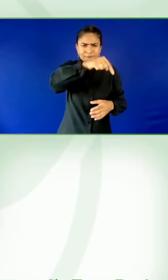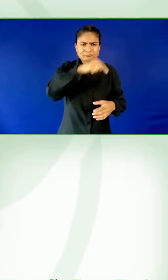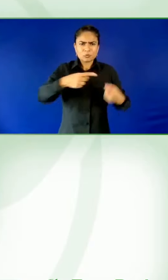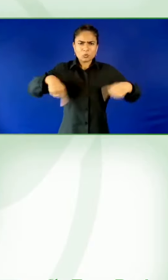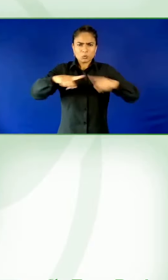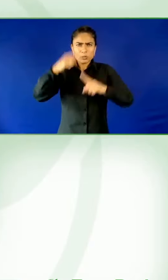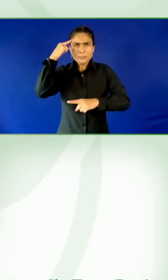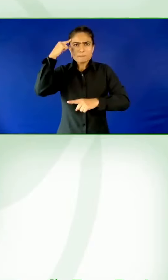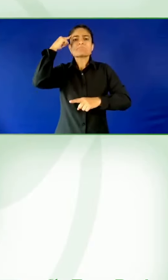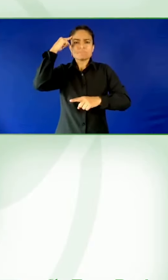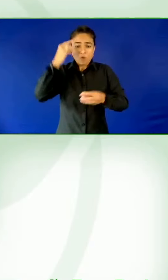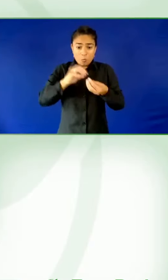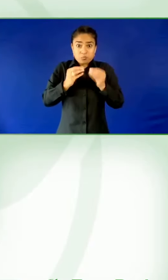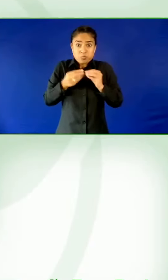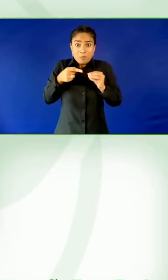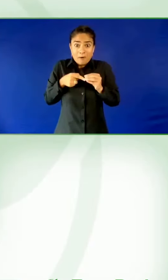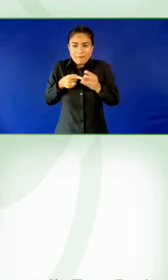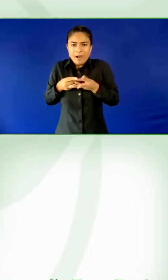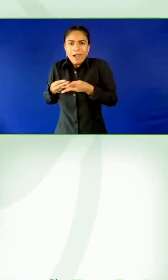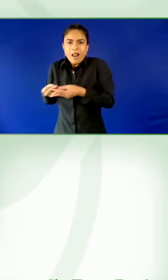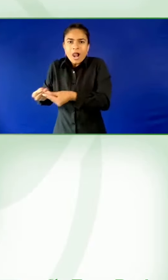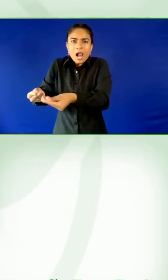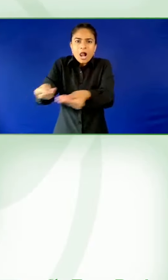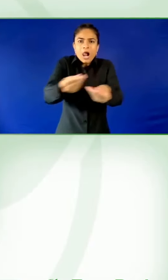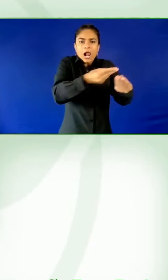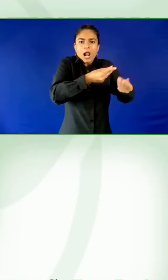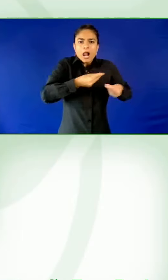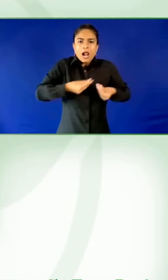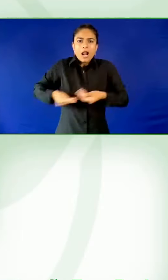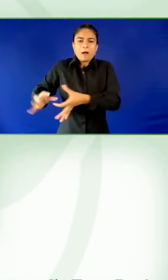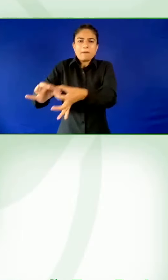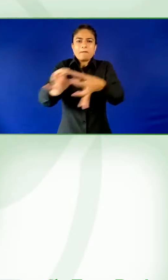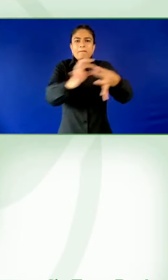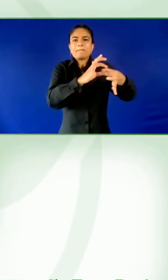processes. So not only like one design sprint, but